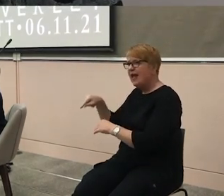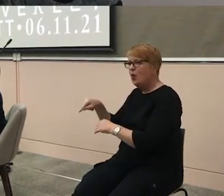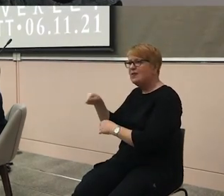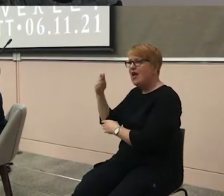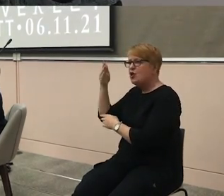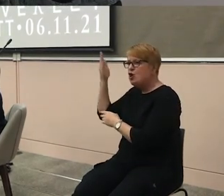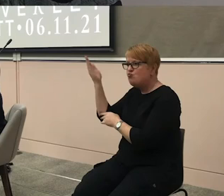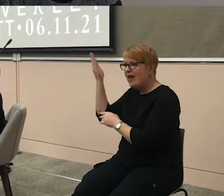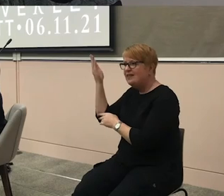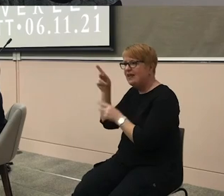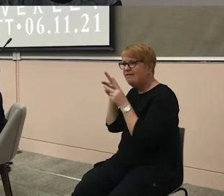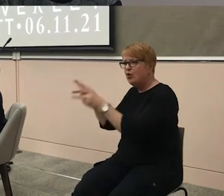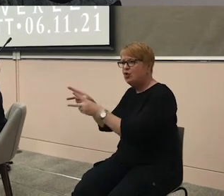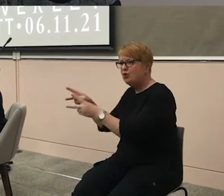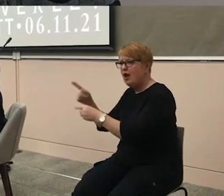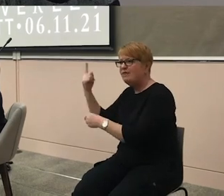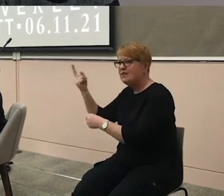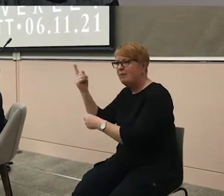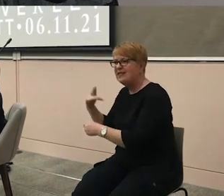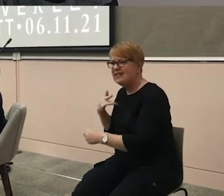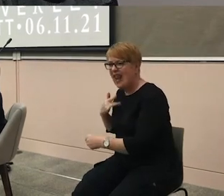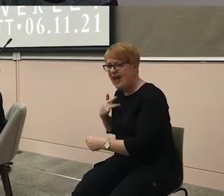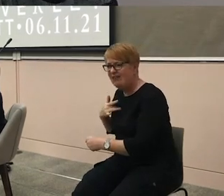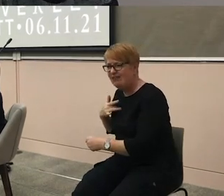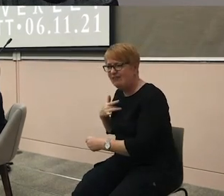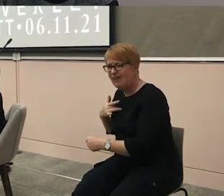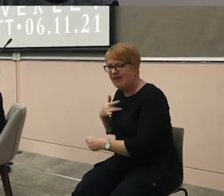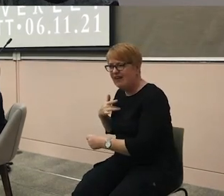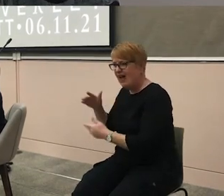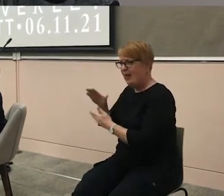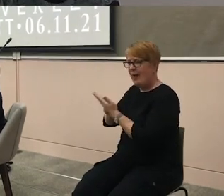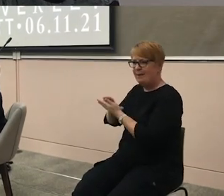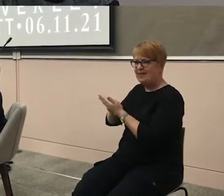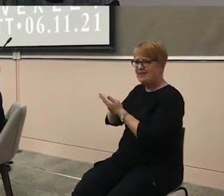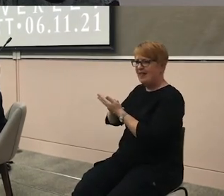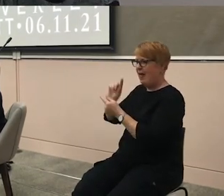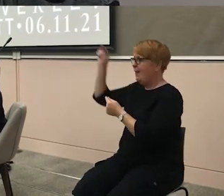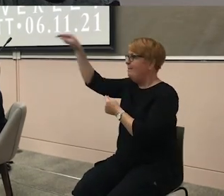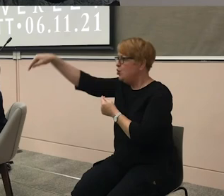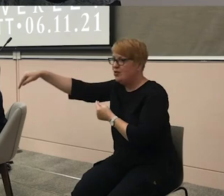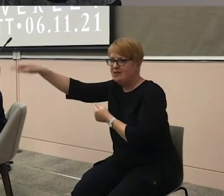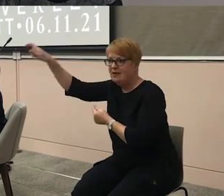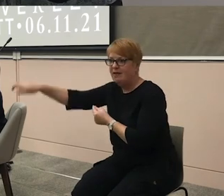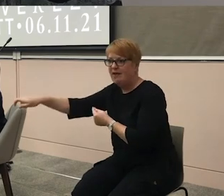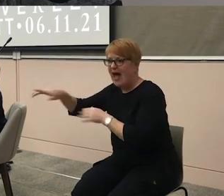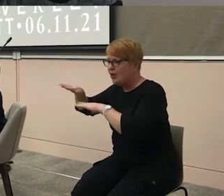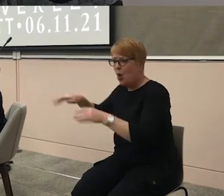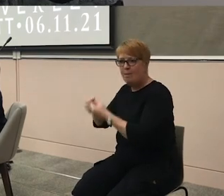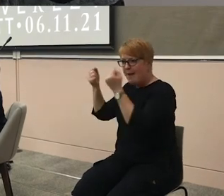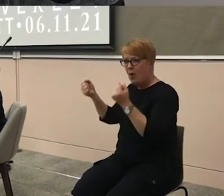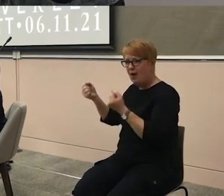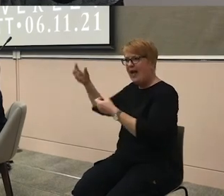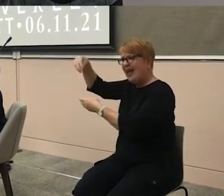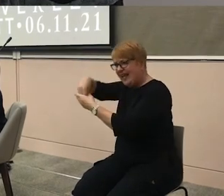else's life and blunder, and it's like they are completely have no power or autonomy in that document. So really wanting to